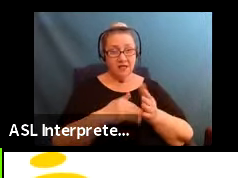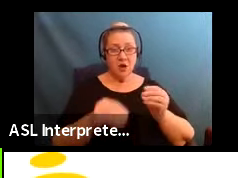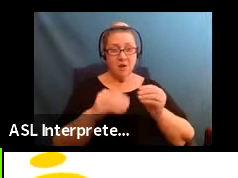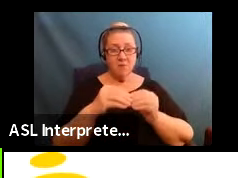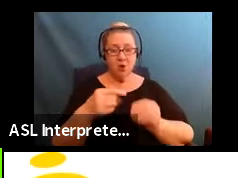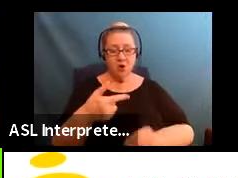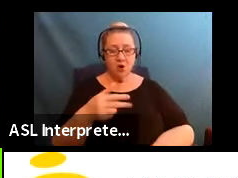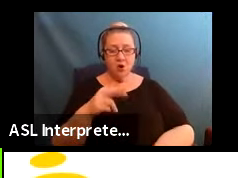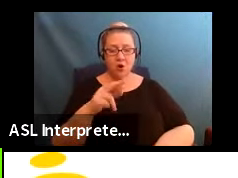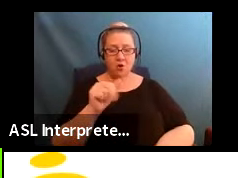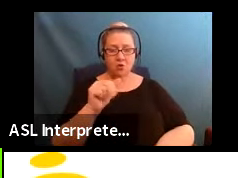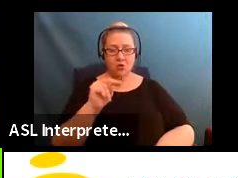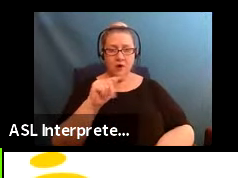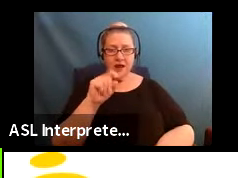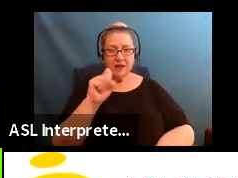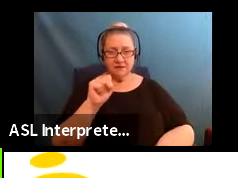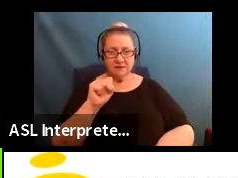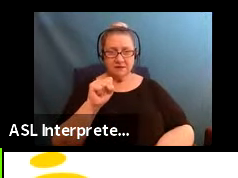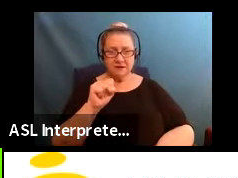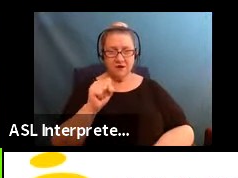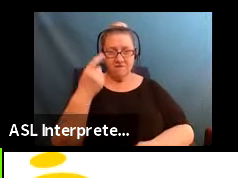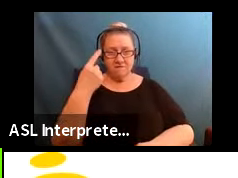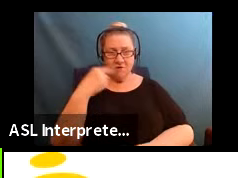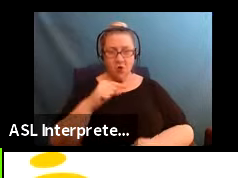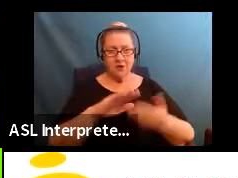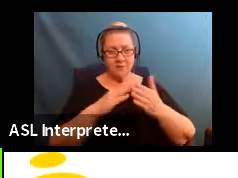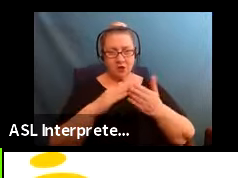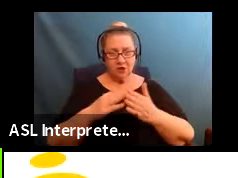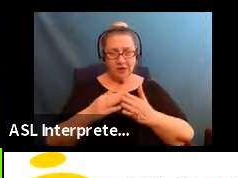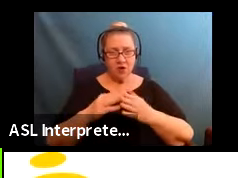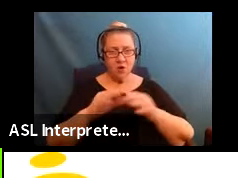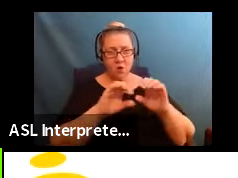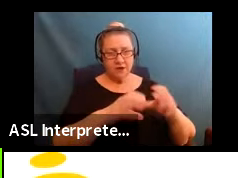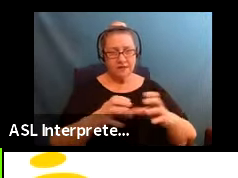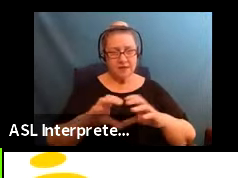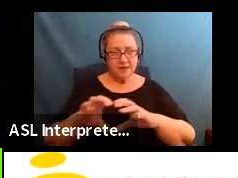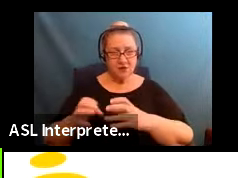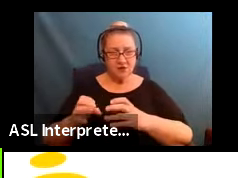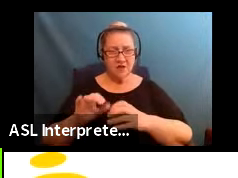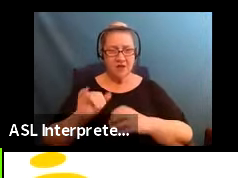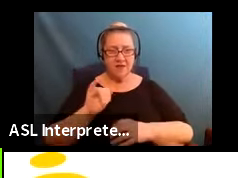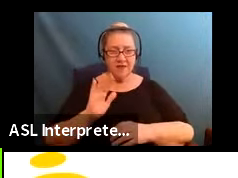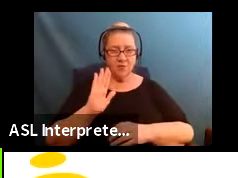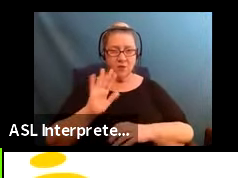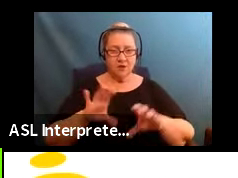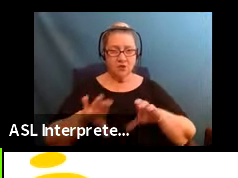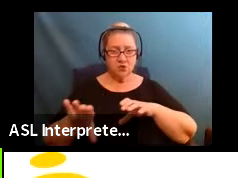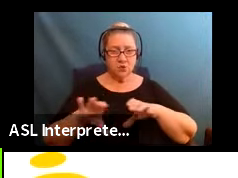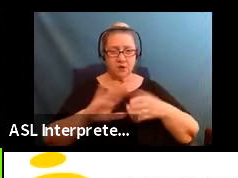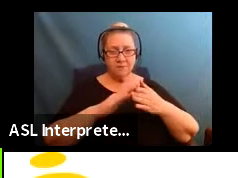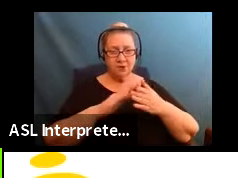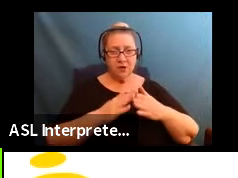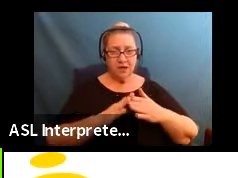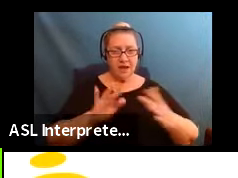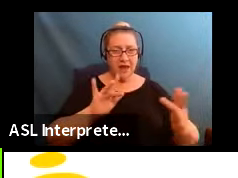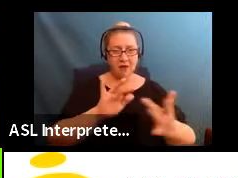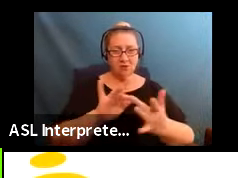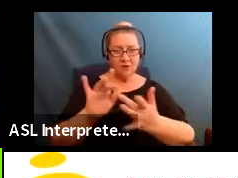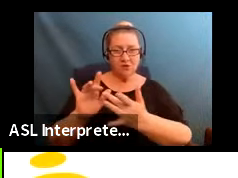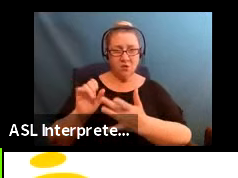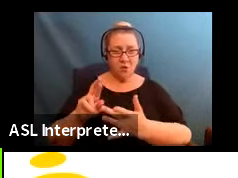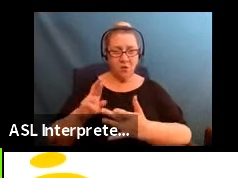other community-based organizations that may be doing this outreach work as well, or are we done with the grants on